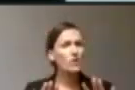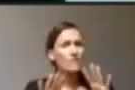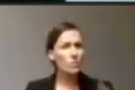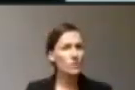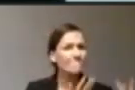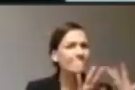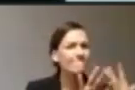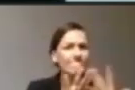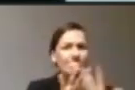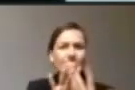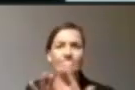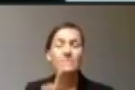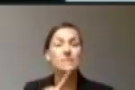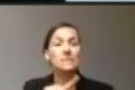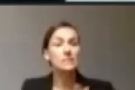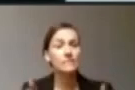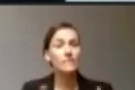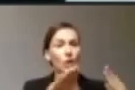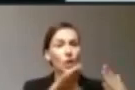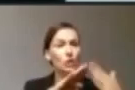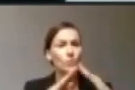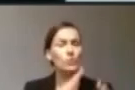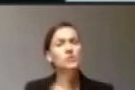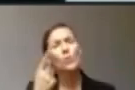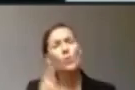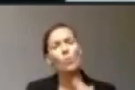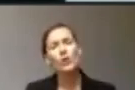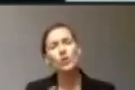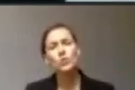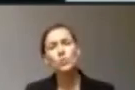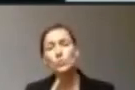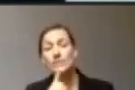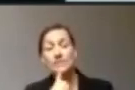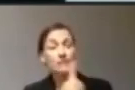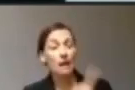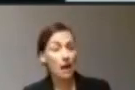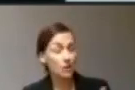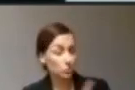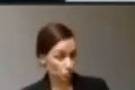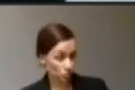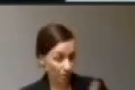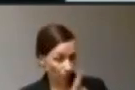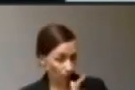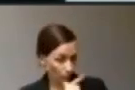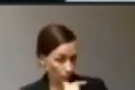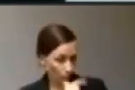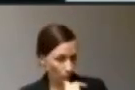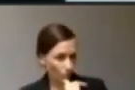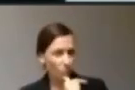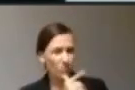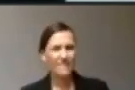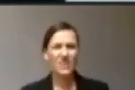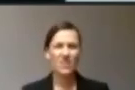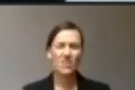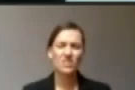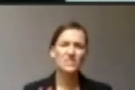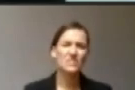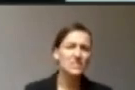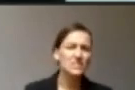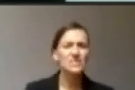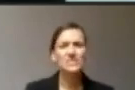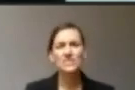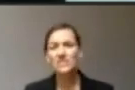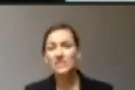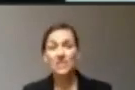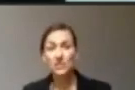all the communities. What would you say to the person who gets that feeling like, well, it's really